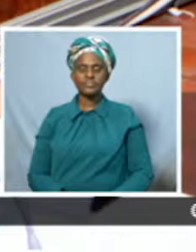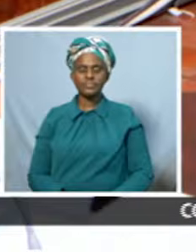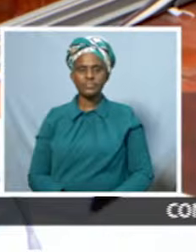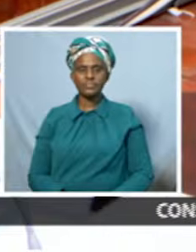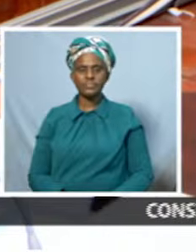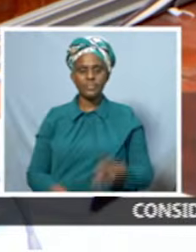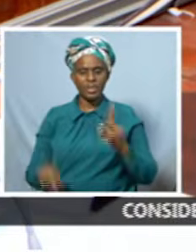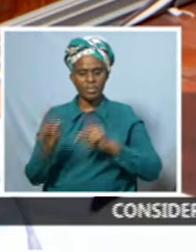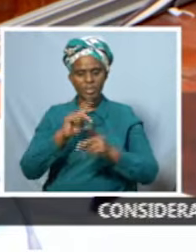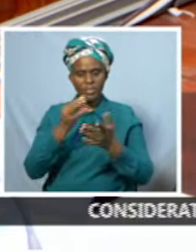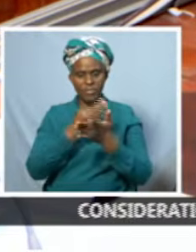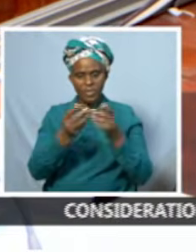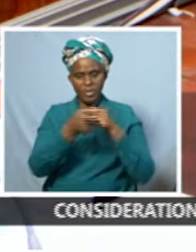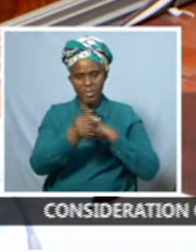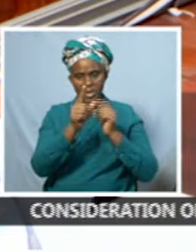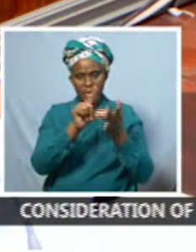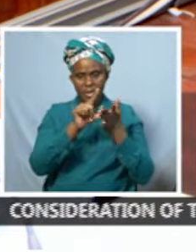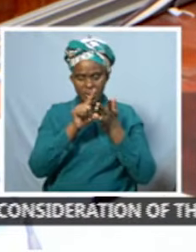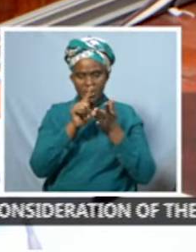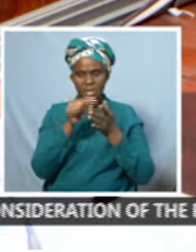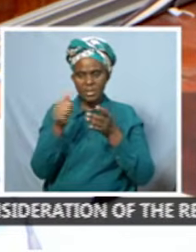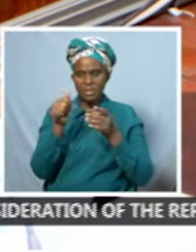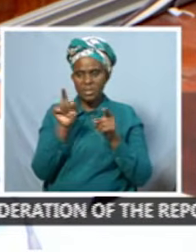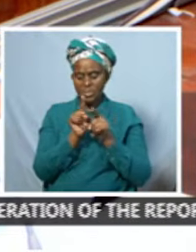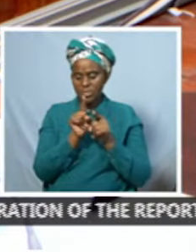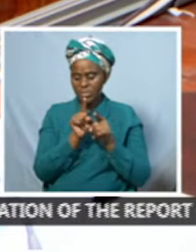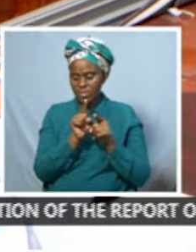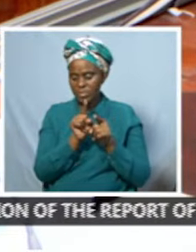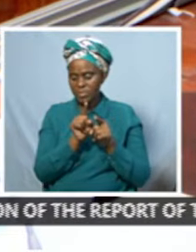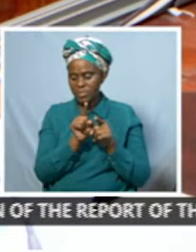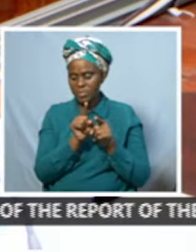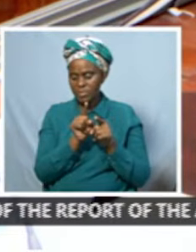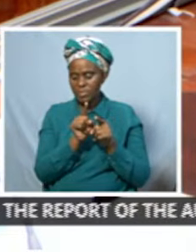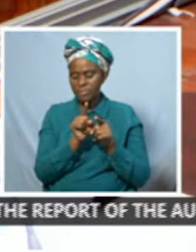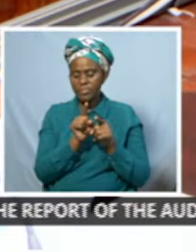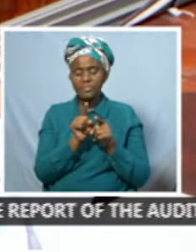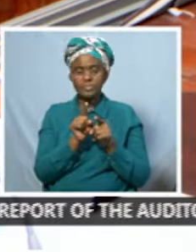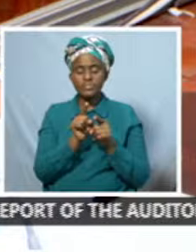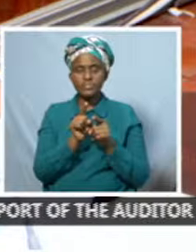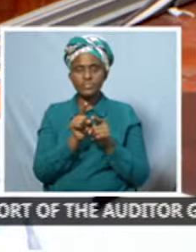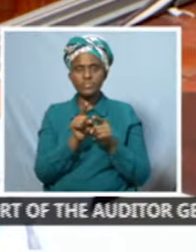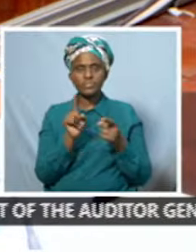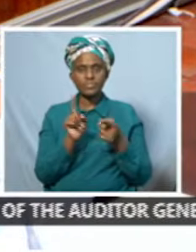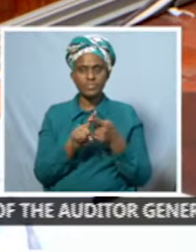People failing to get money, loans, then you take them to